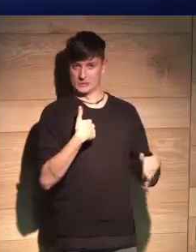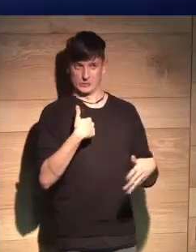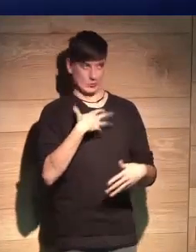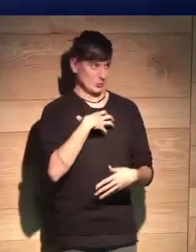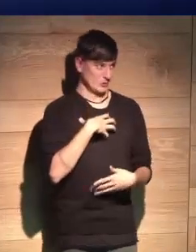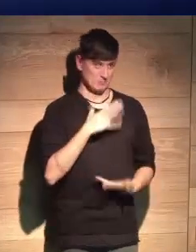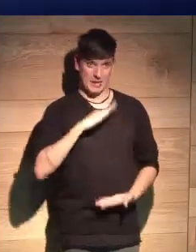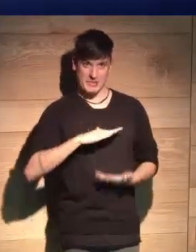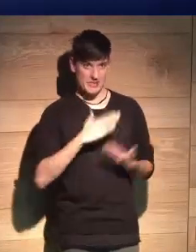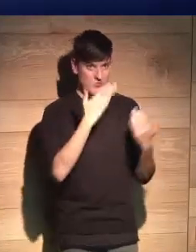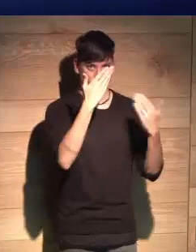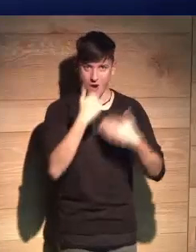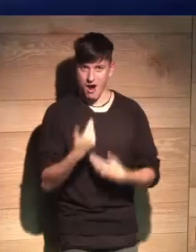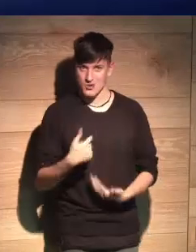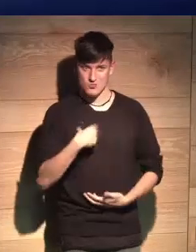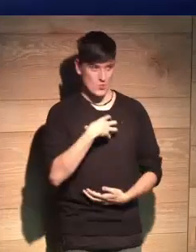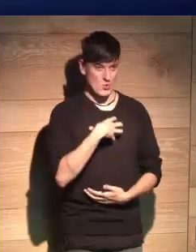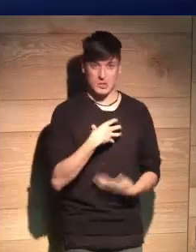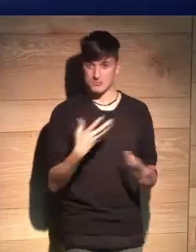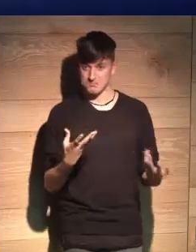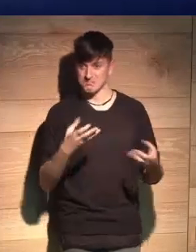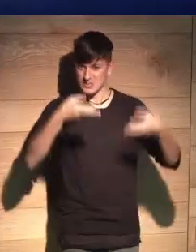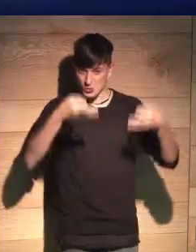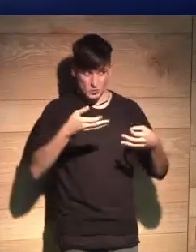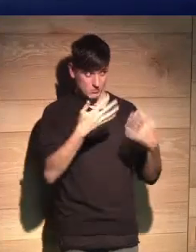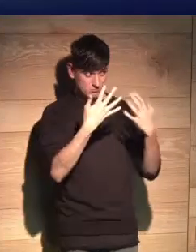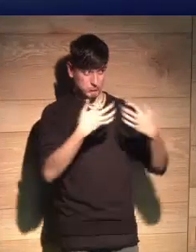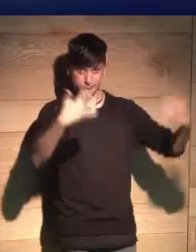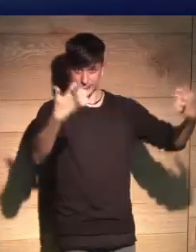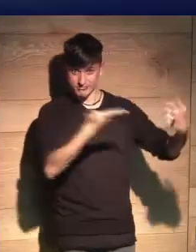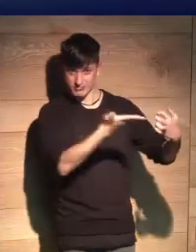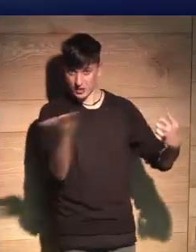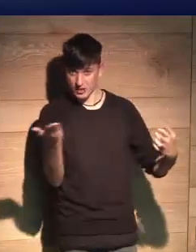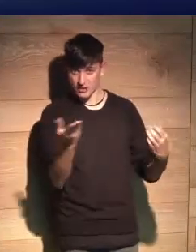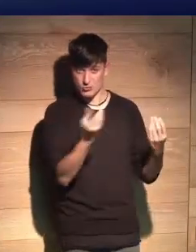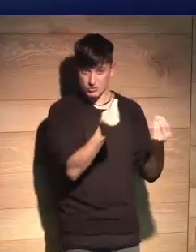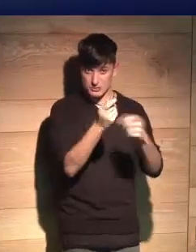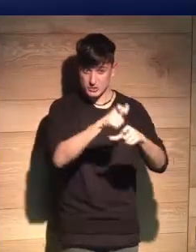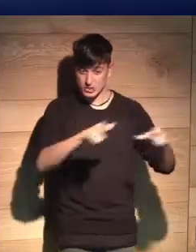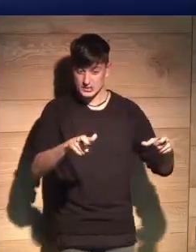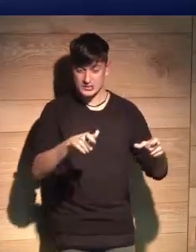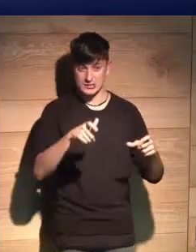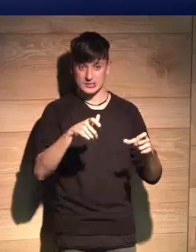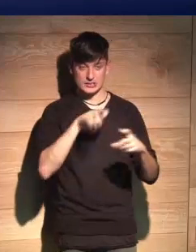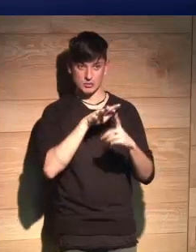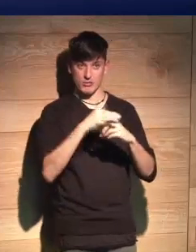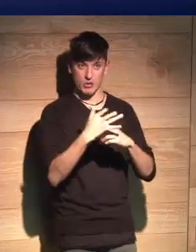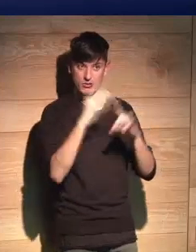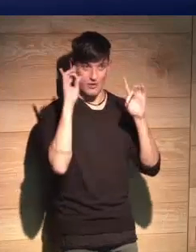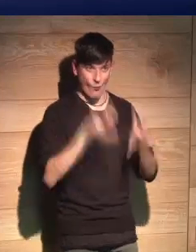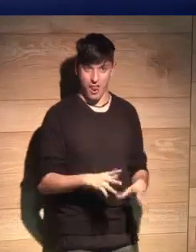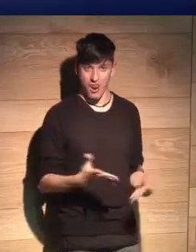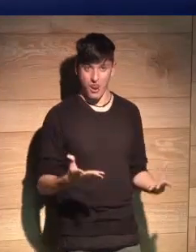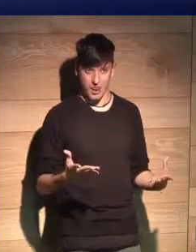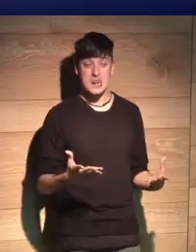goes beyond my skills. Certainly, that in the room there are many men and women who have found themselves